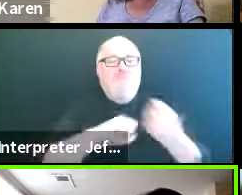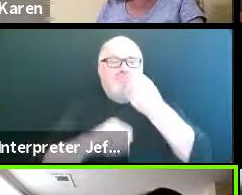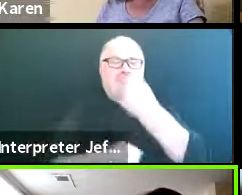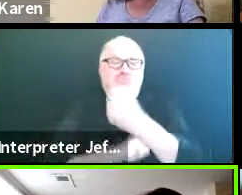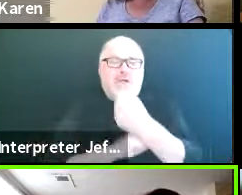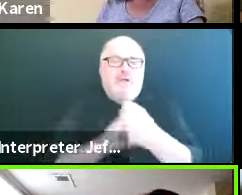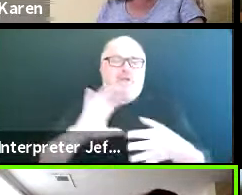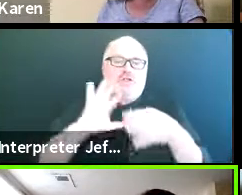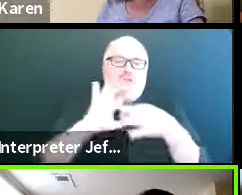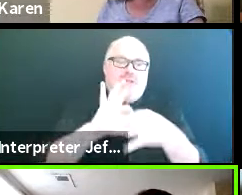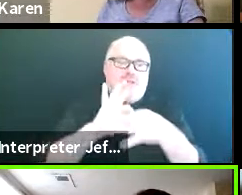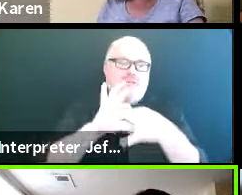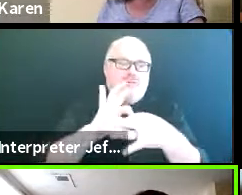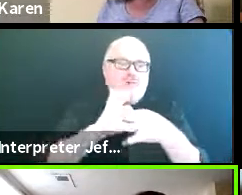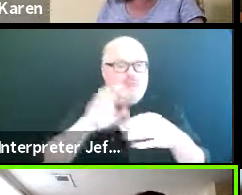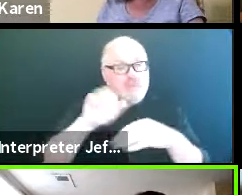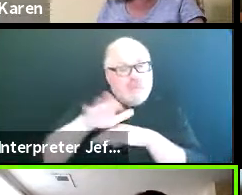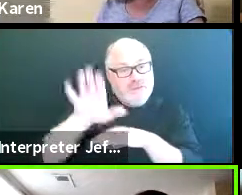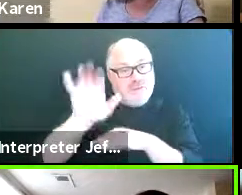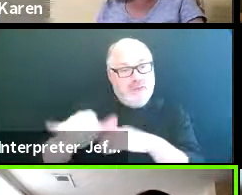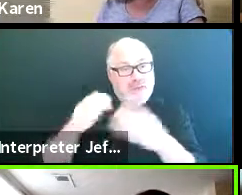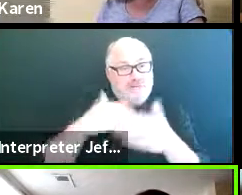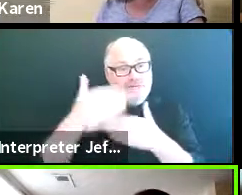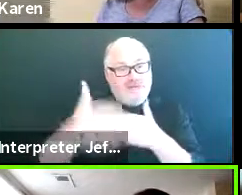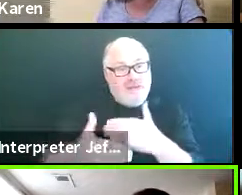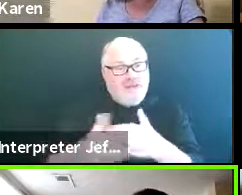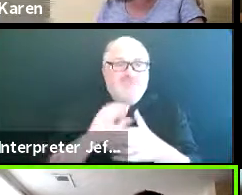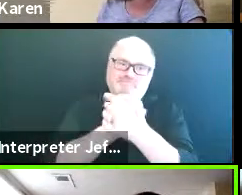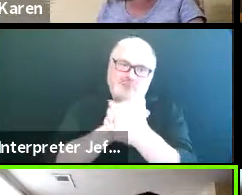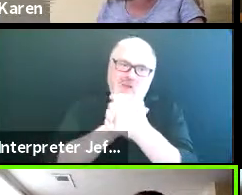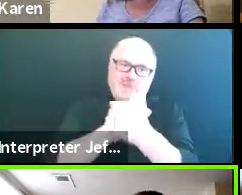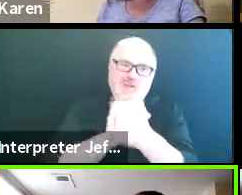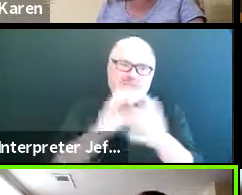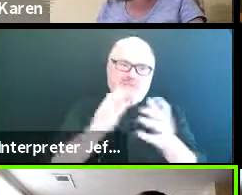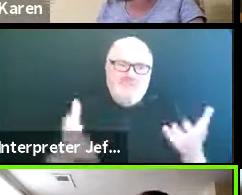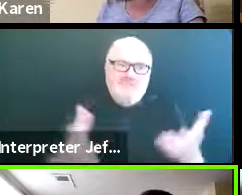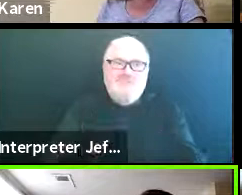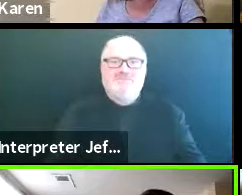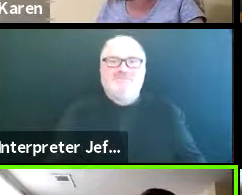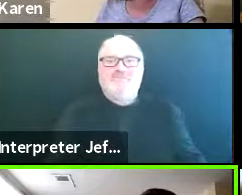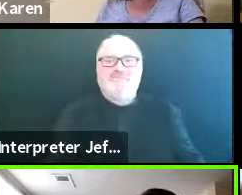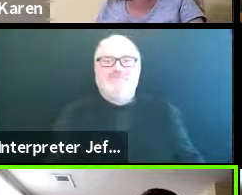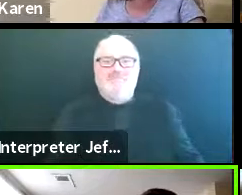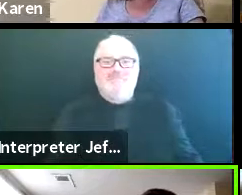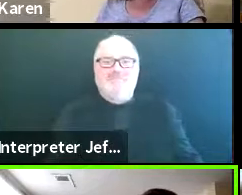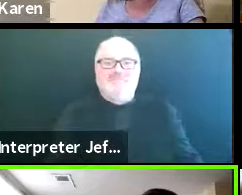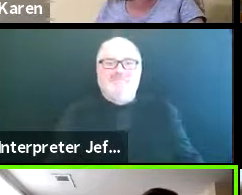is where she's headed off to right now. So congratulations.